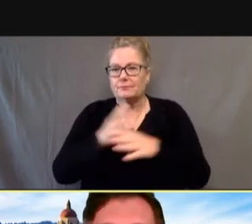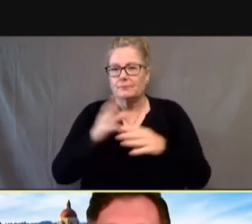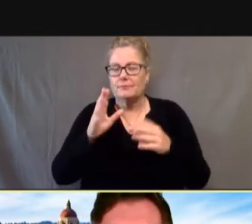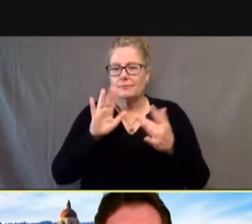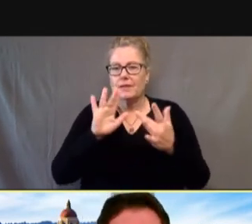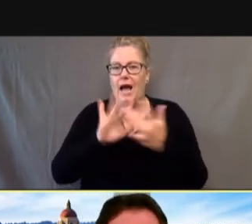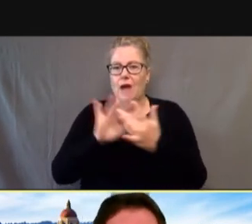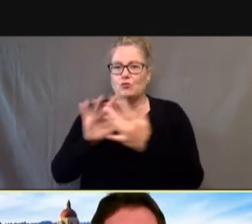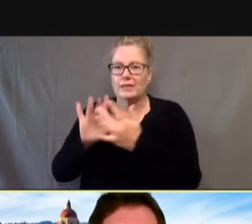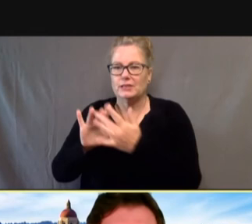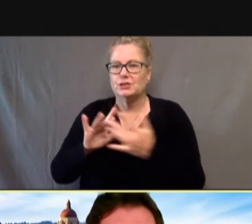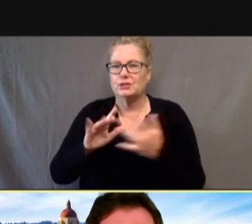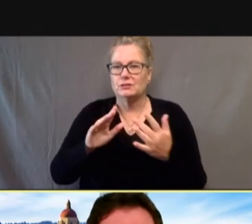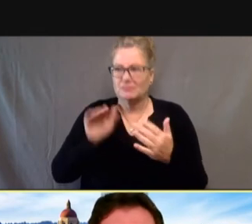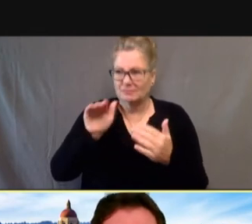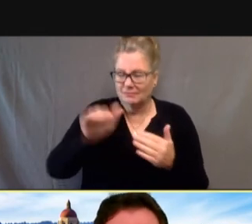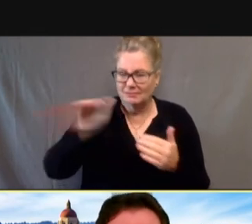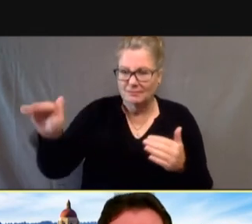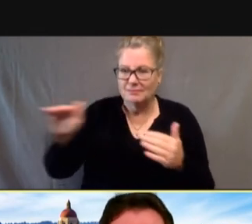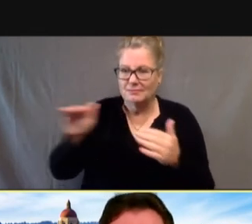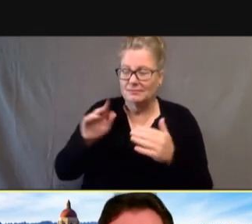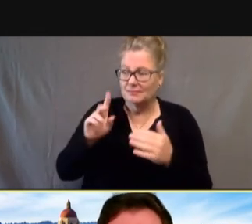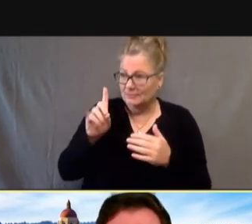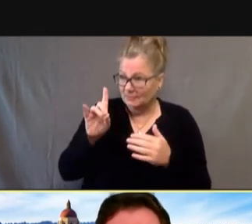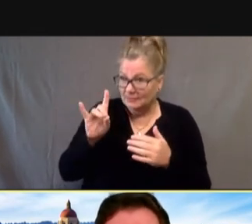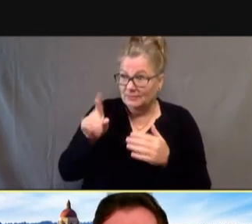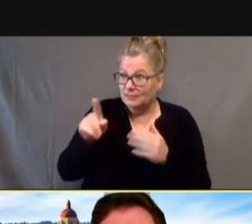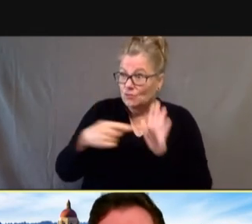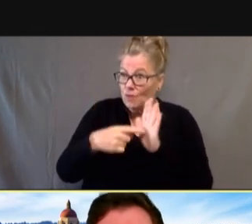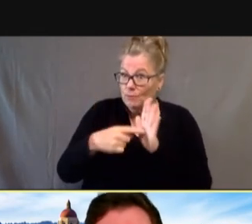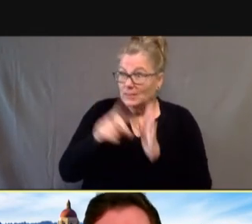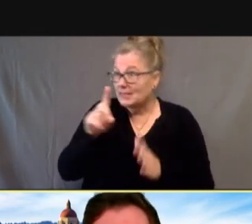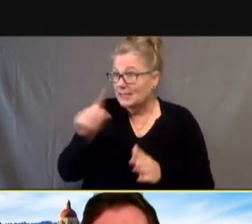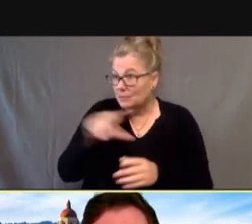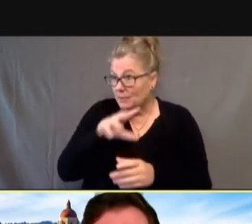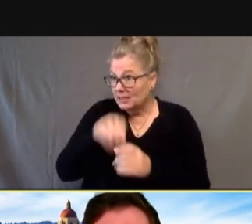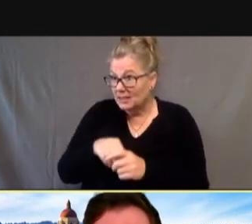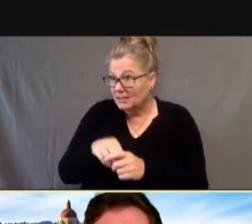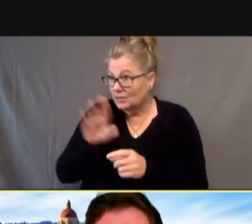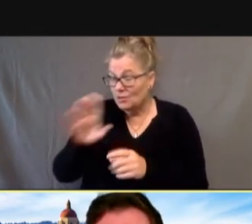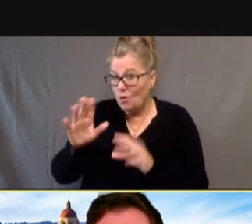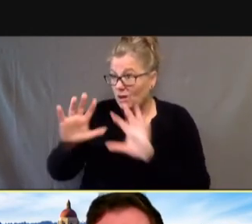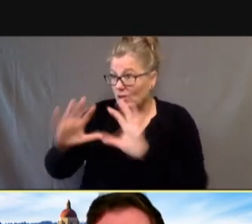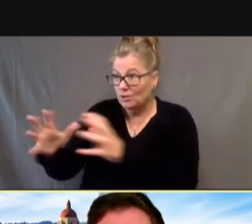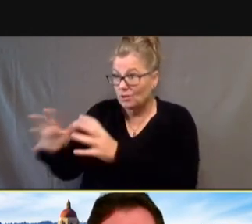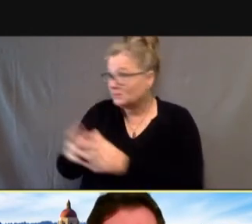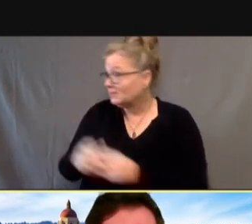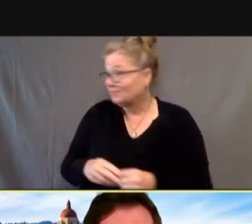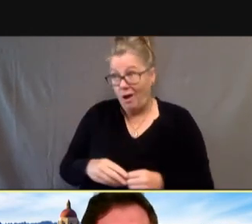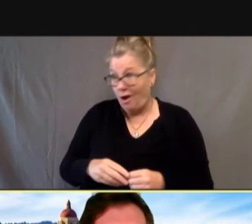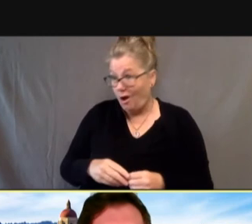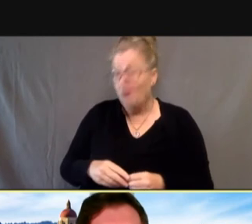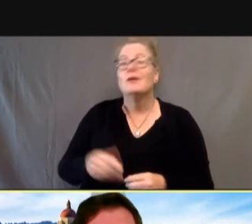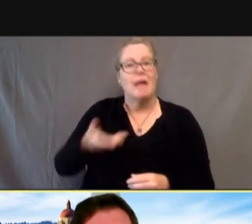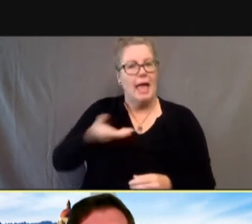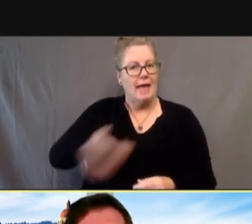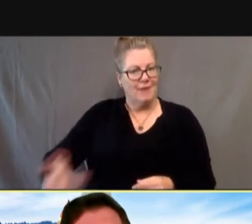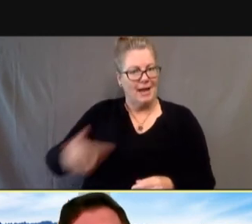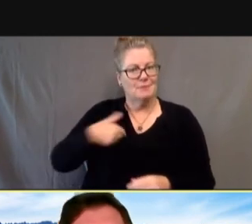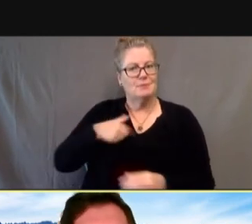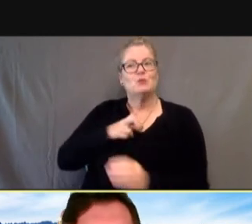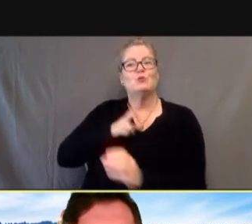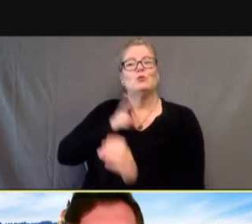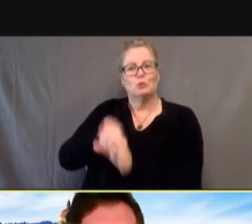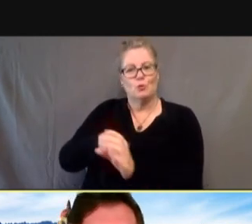if disability was being represented, and it was not, and they invited me to sit on that task force, which I